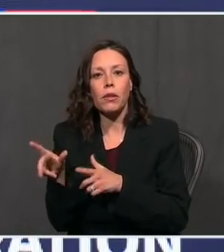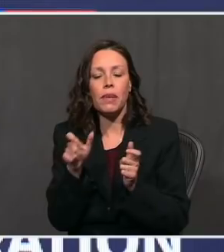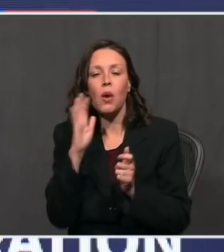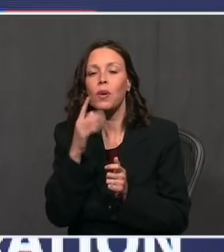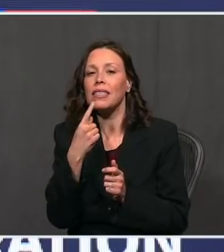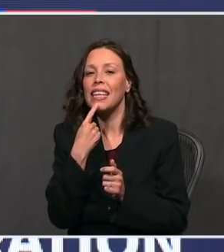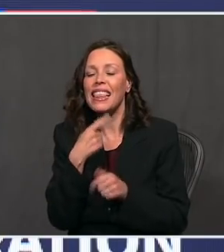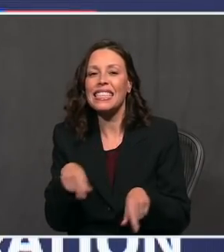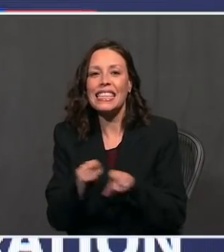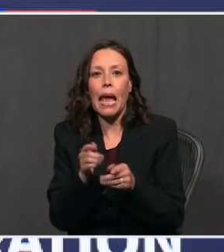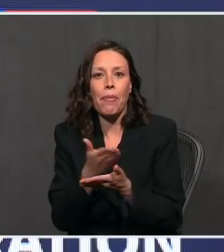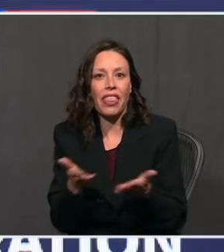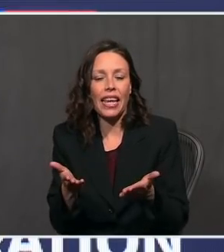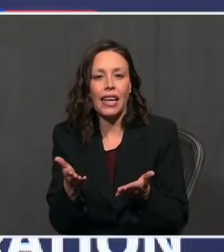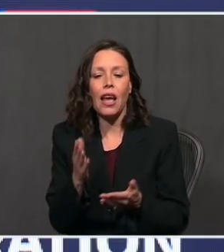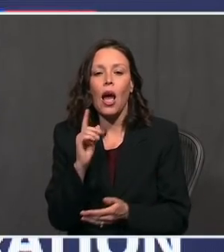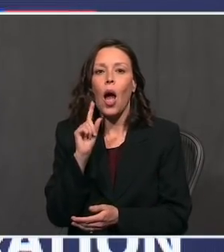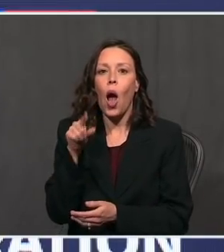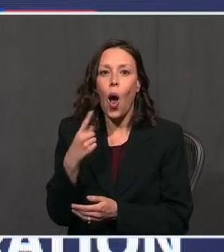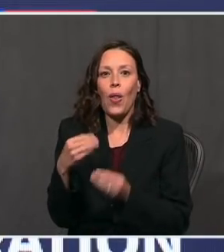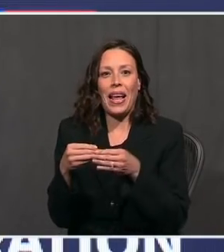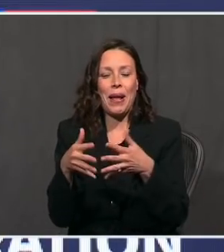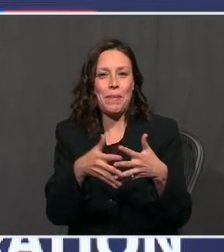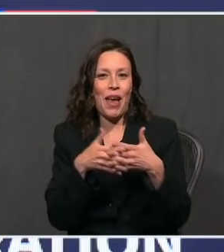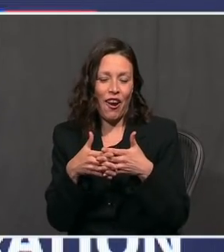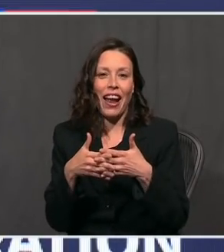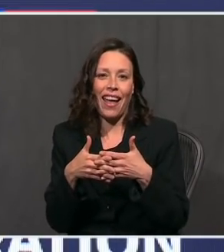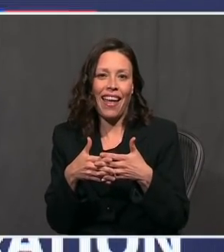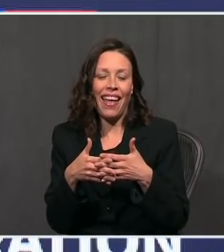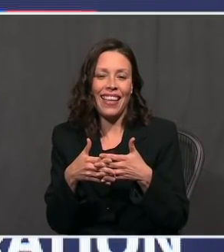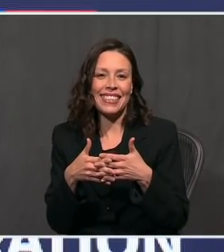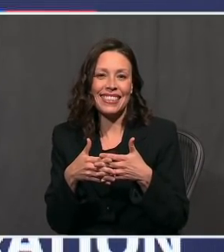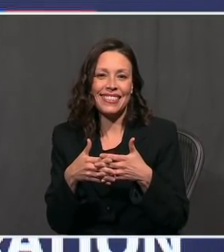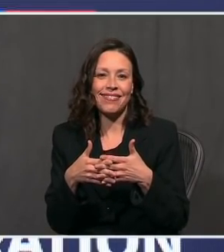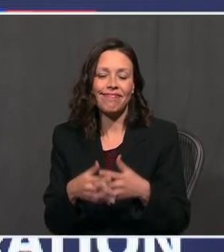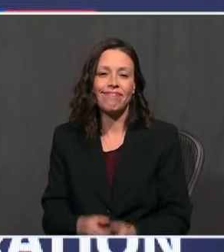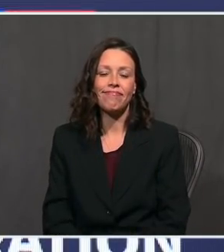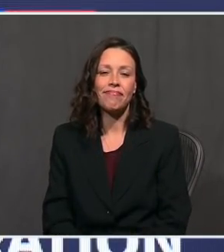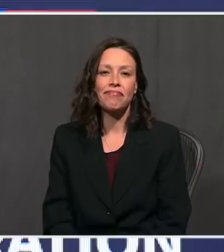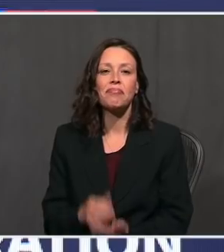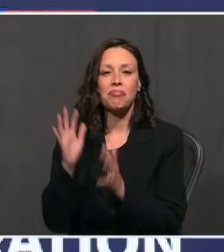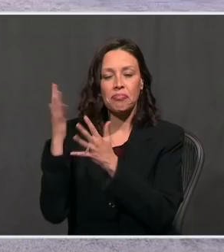before, only in America.